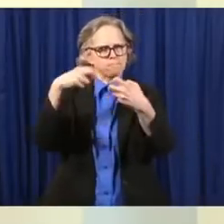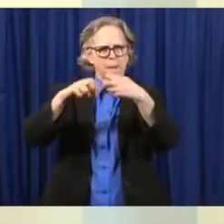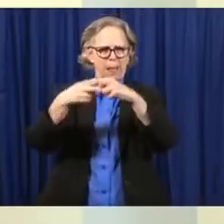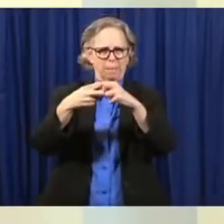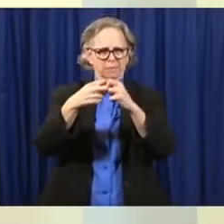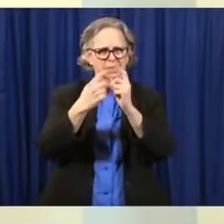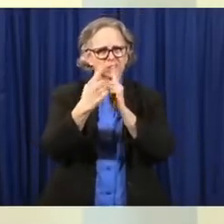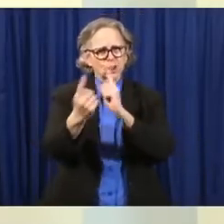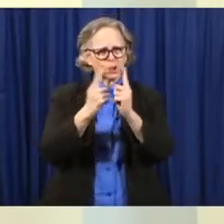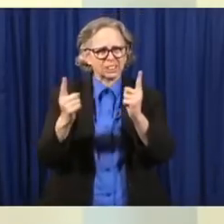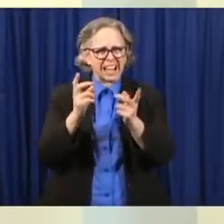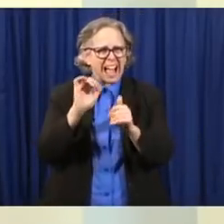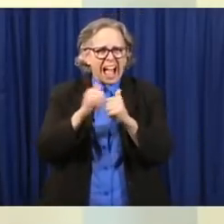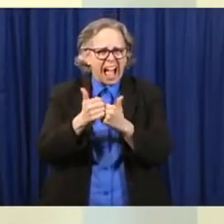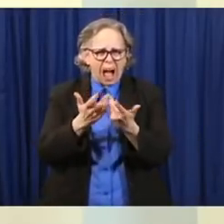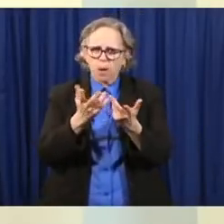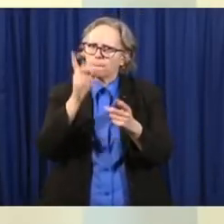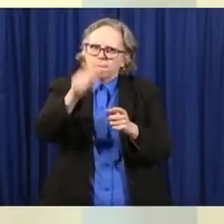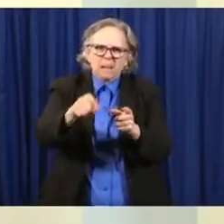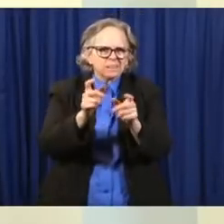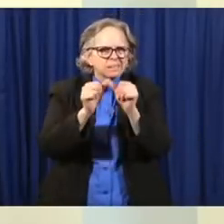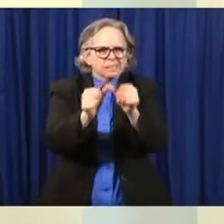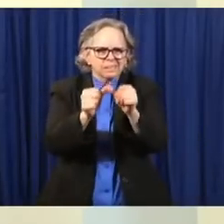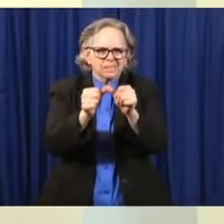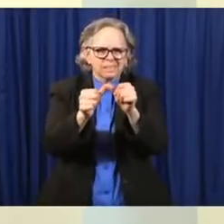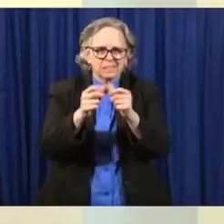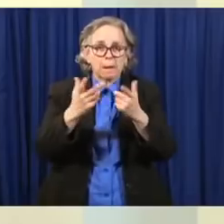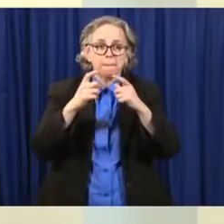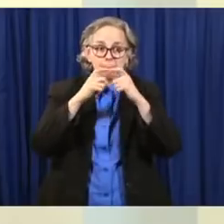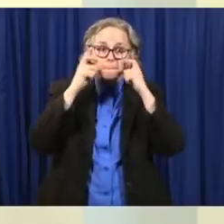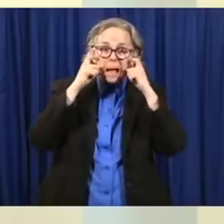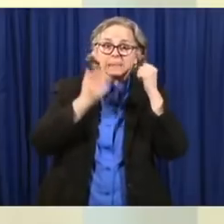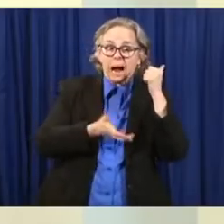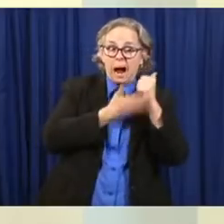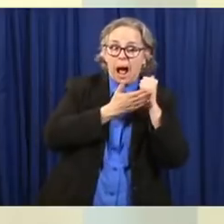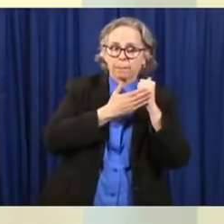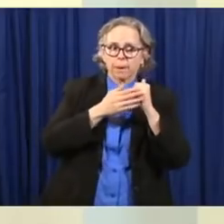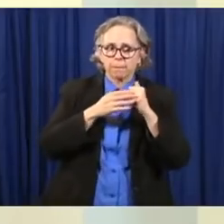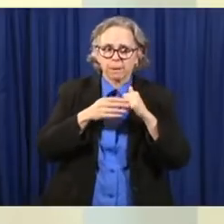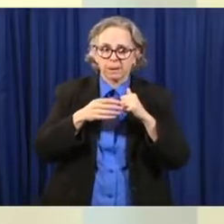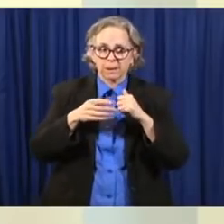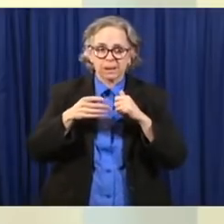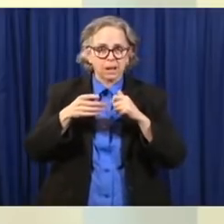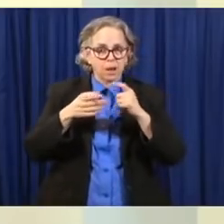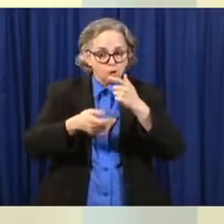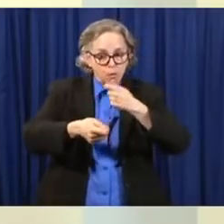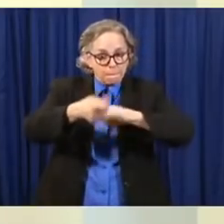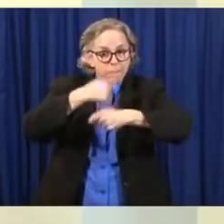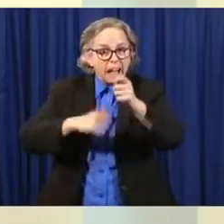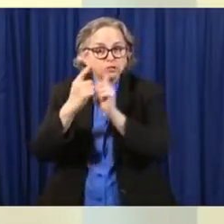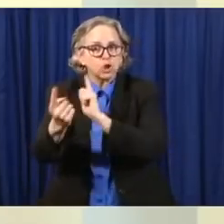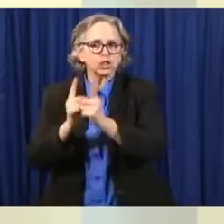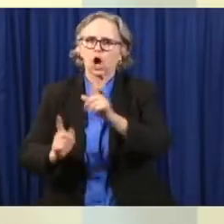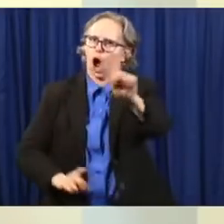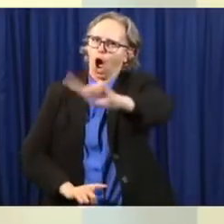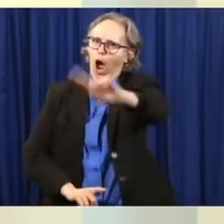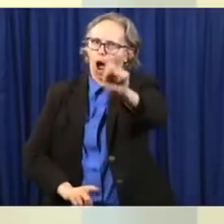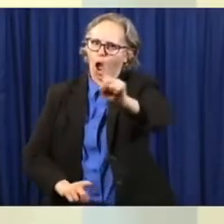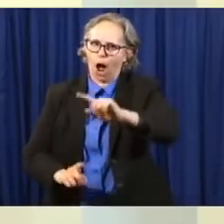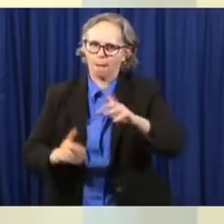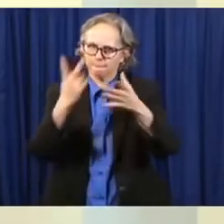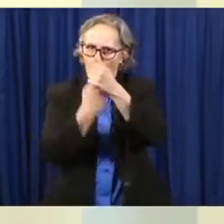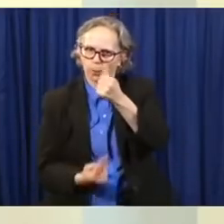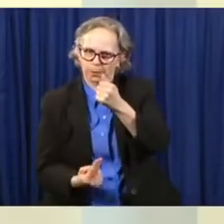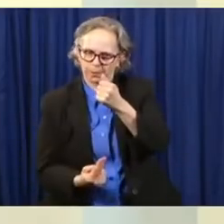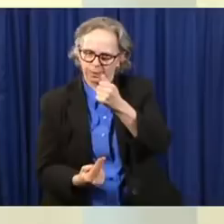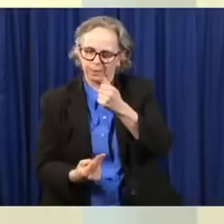masks are going to help, but please know, everyone, it does not replace keeping that distancing. The other